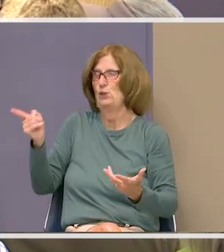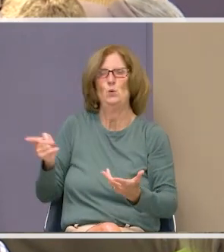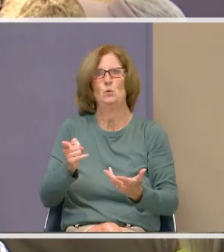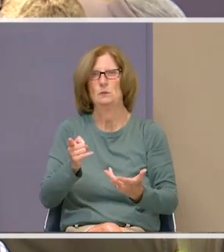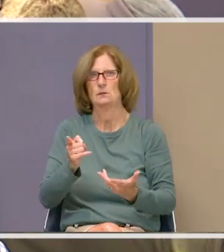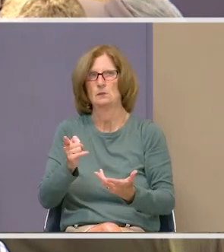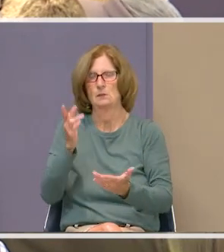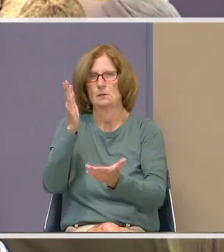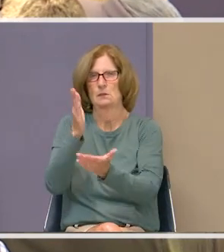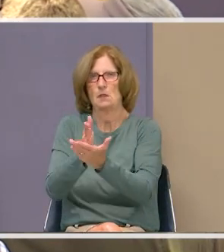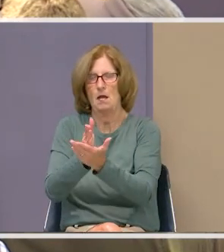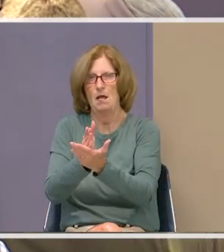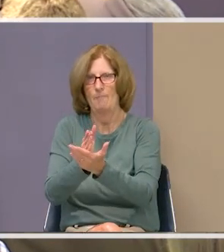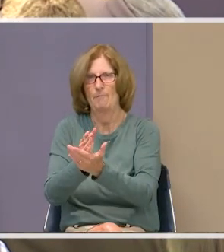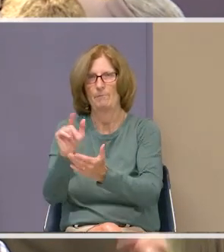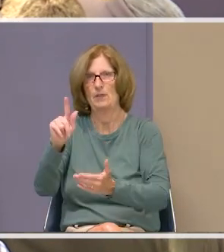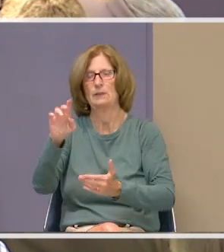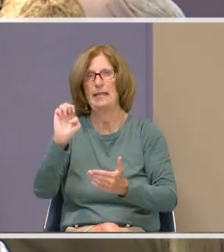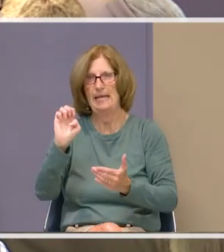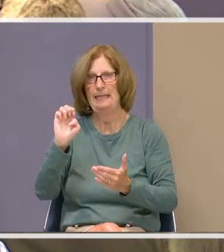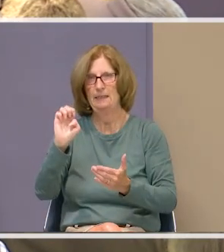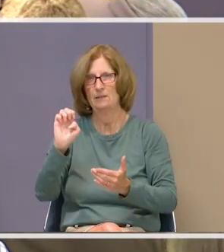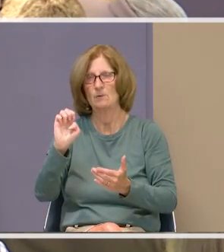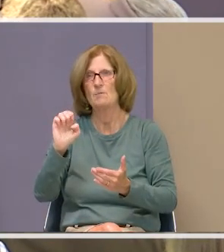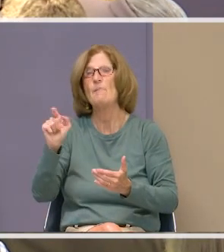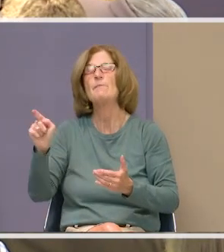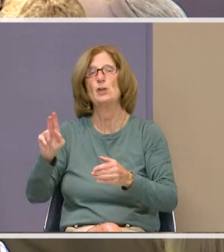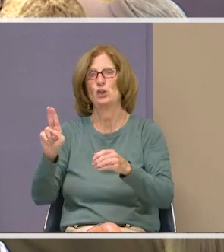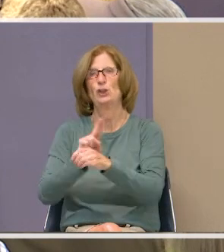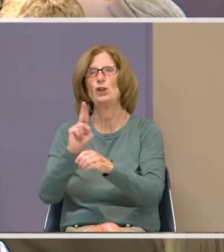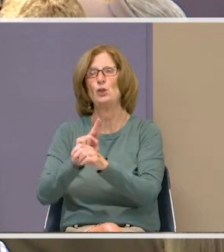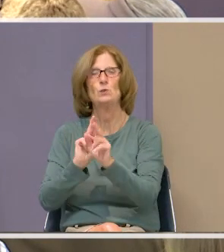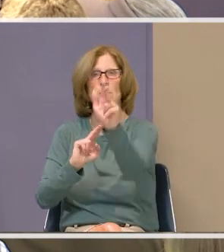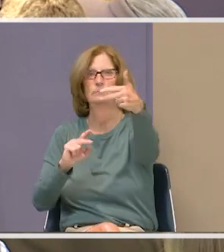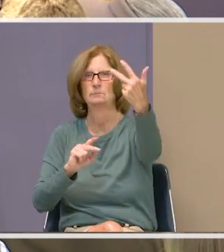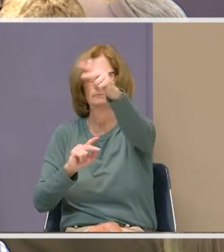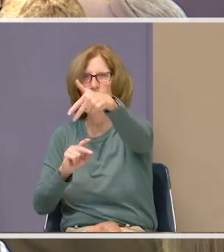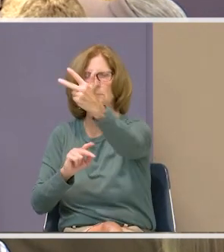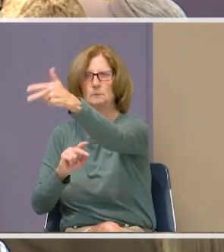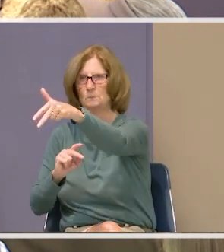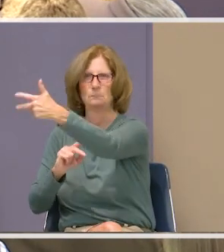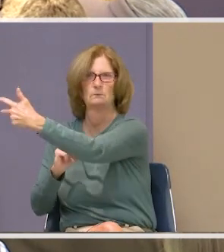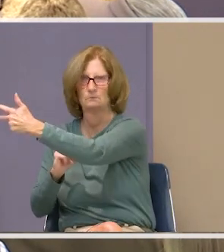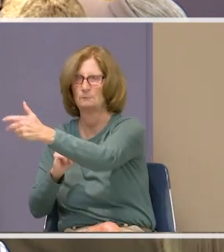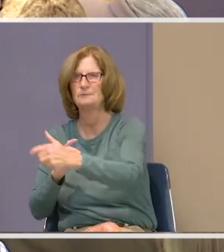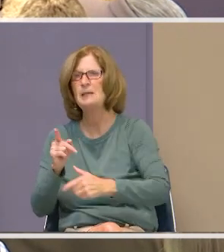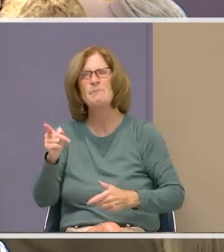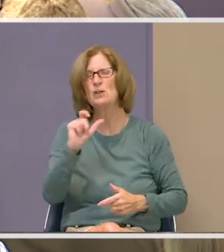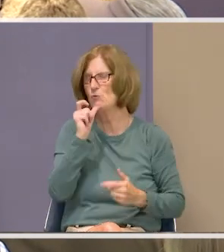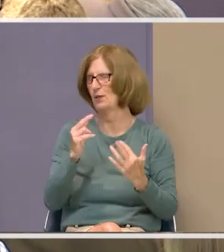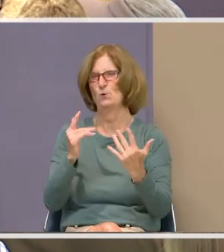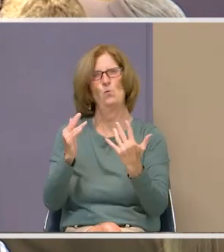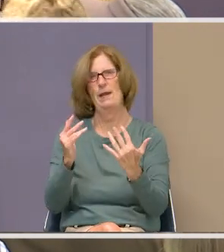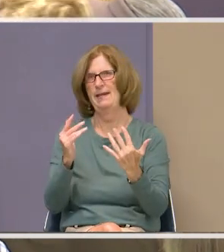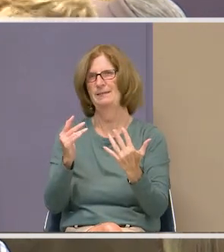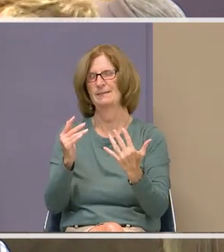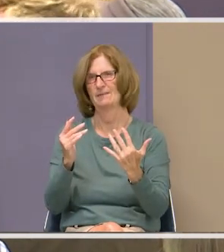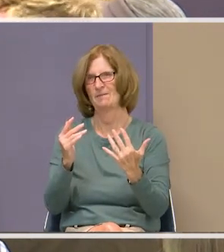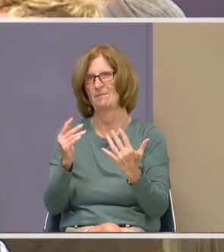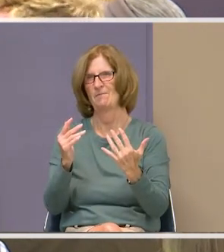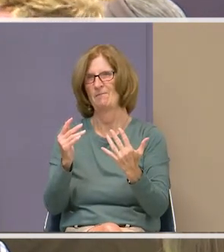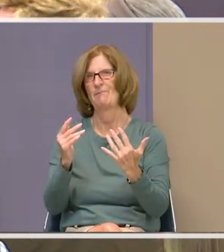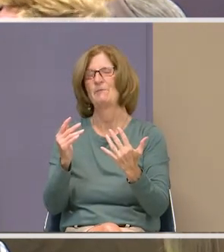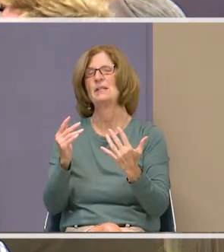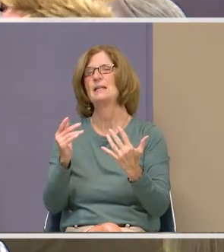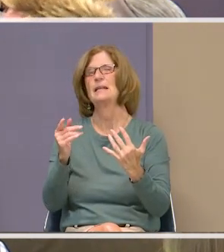left-hand turn, what people are going to do is use East End Avenue as the bypass. They're not going to make that left off of Braddock down into